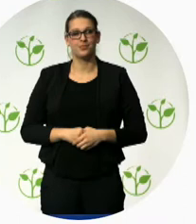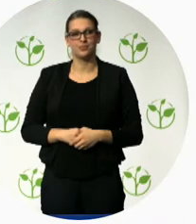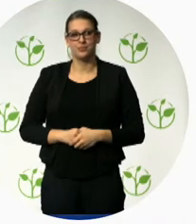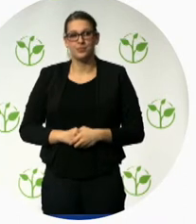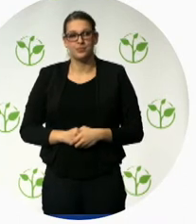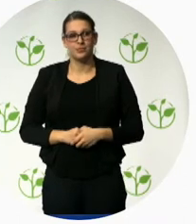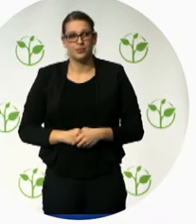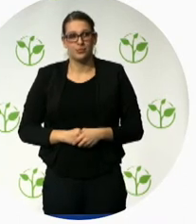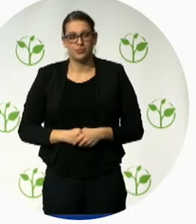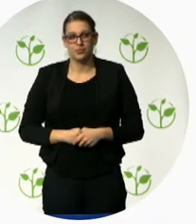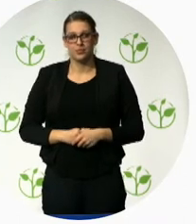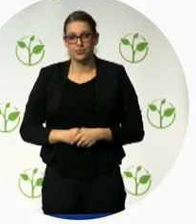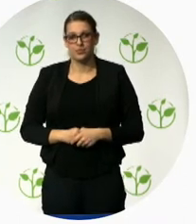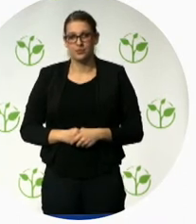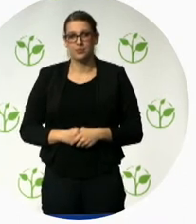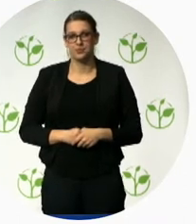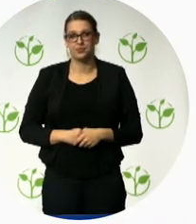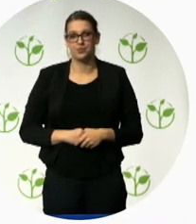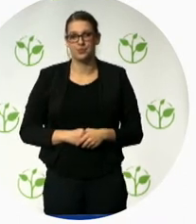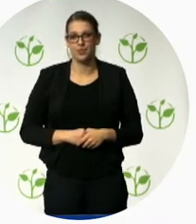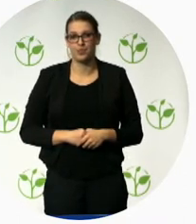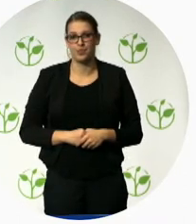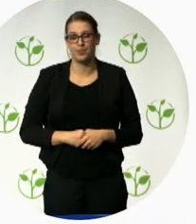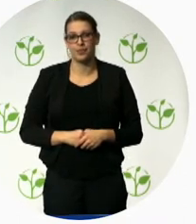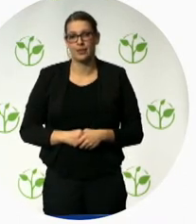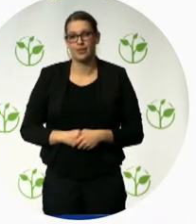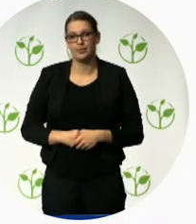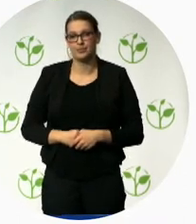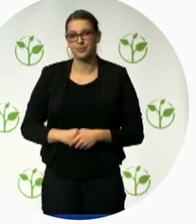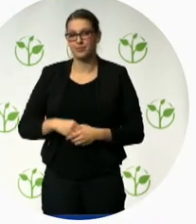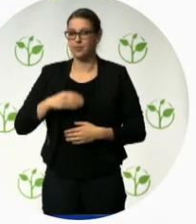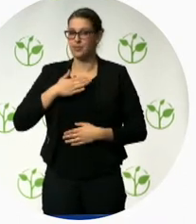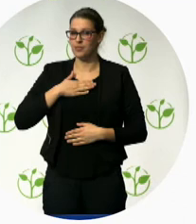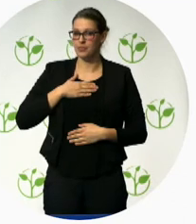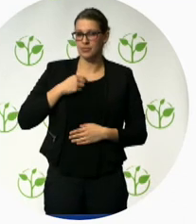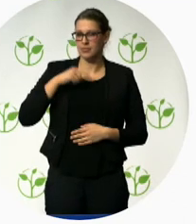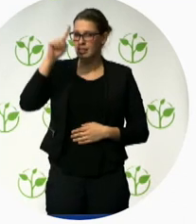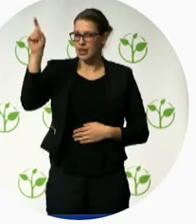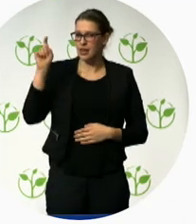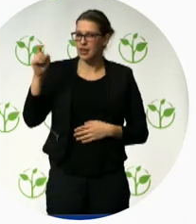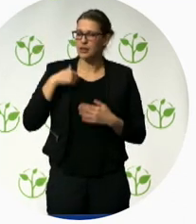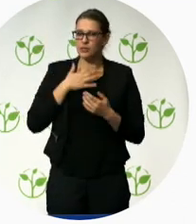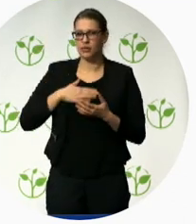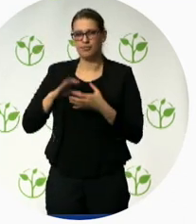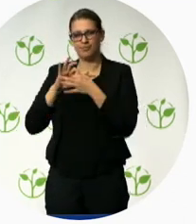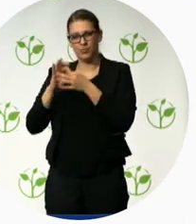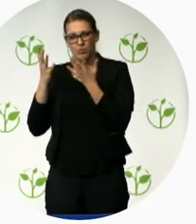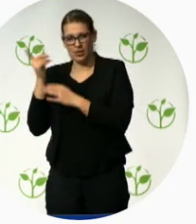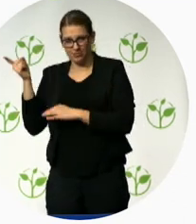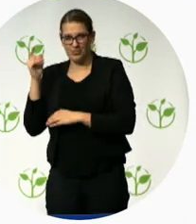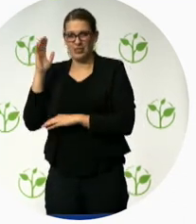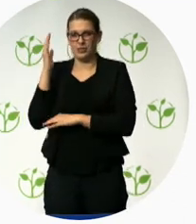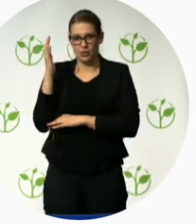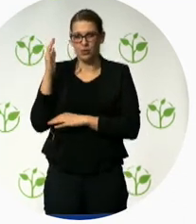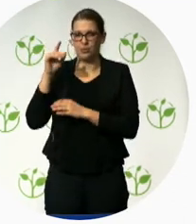So my question is regarding to the gentleman from Corona Foundation in Nepal. So I was